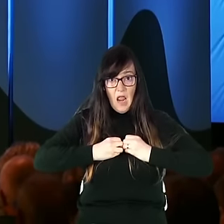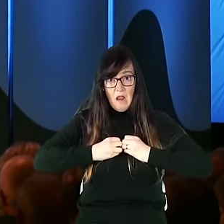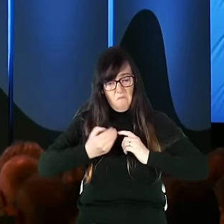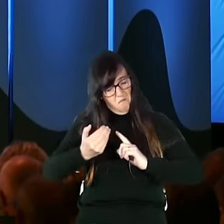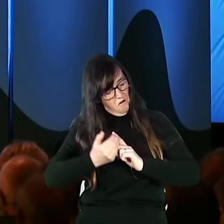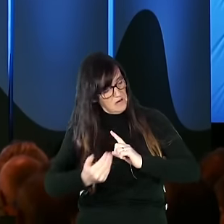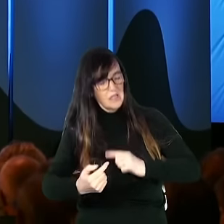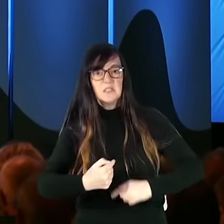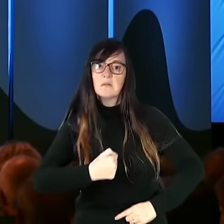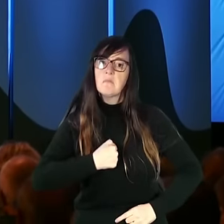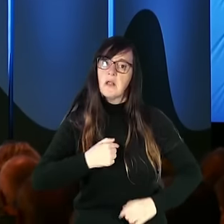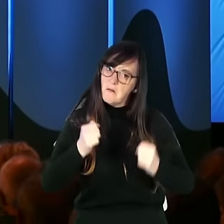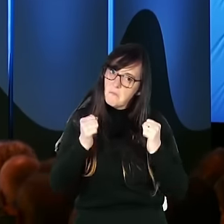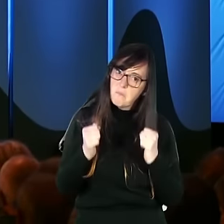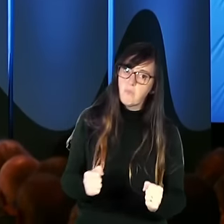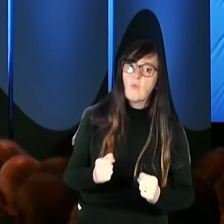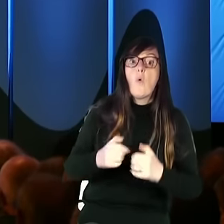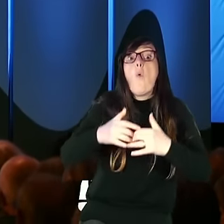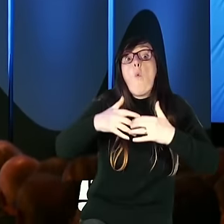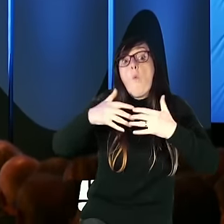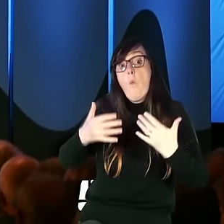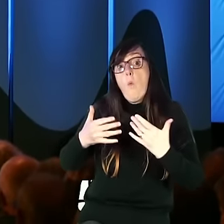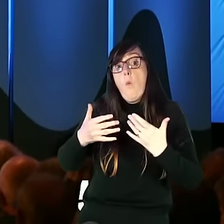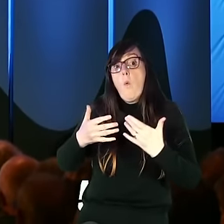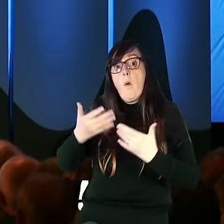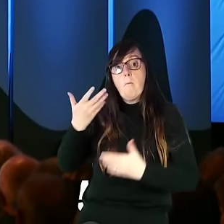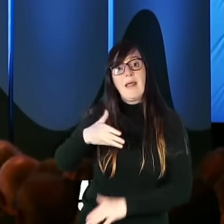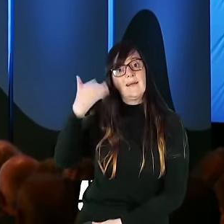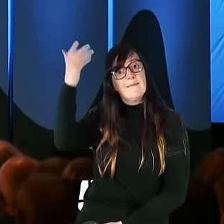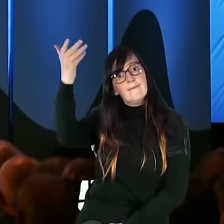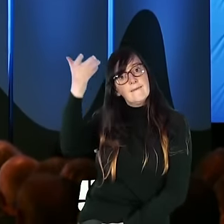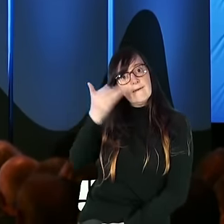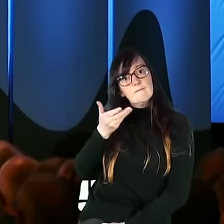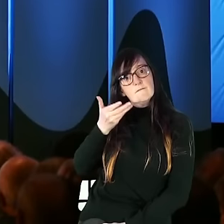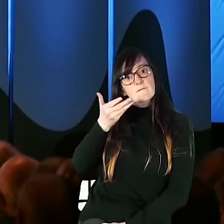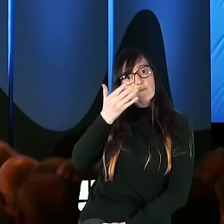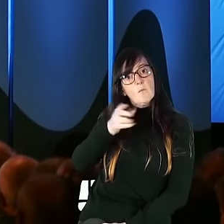God who has created my identity for me.